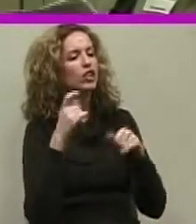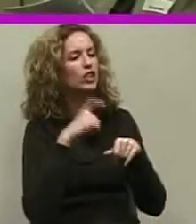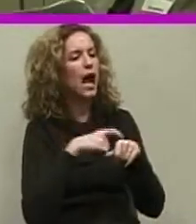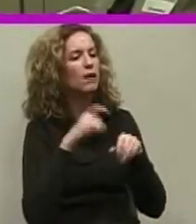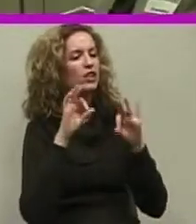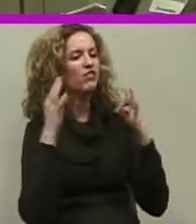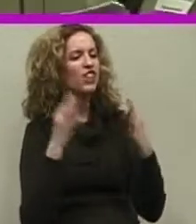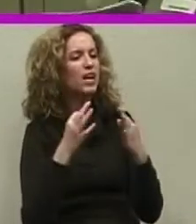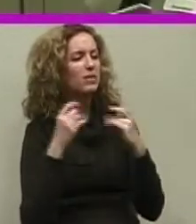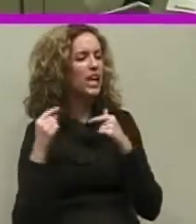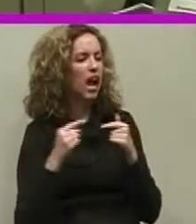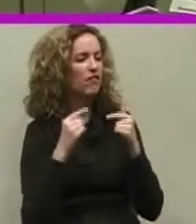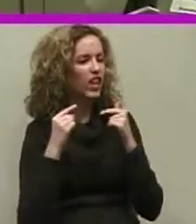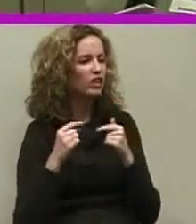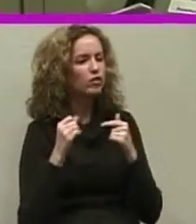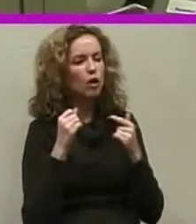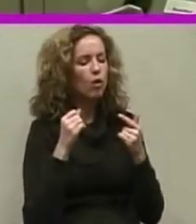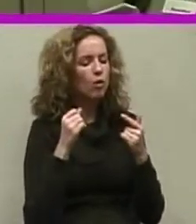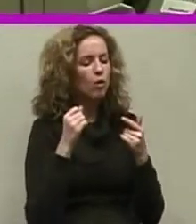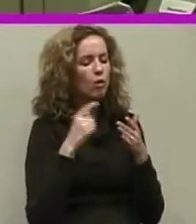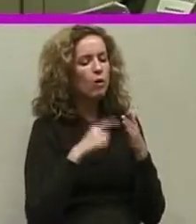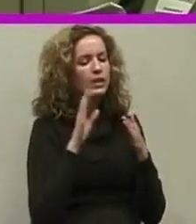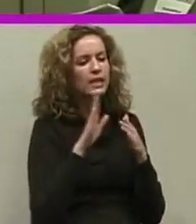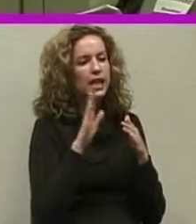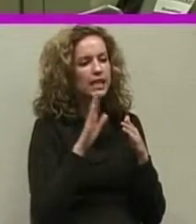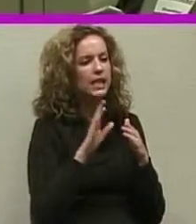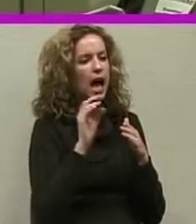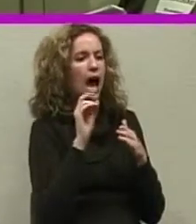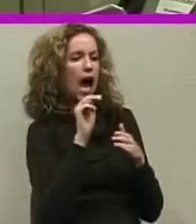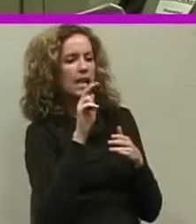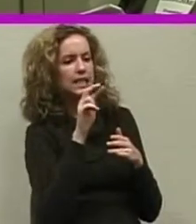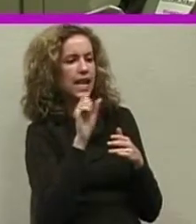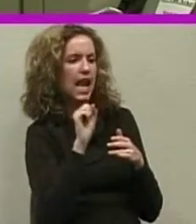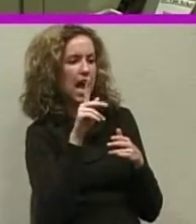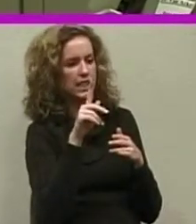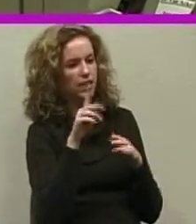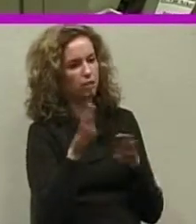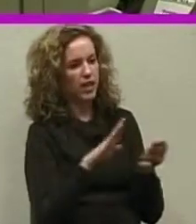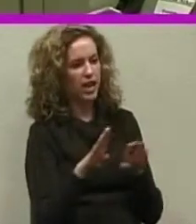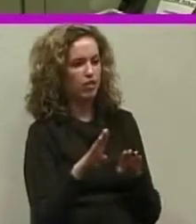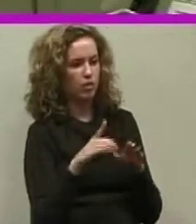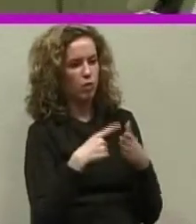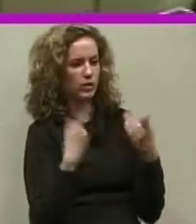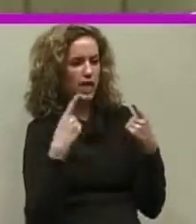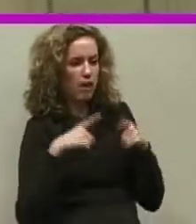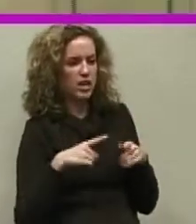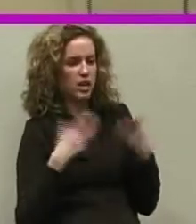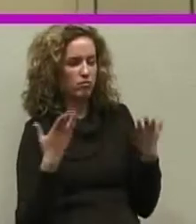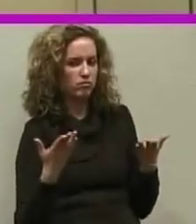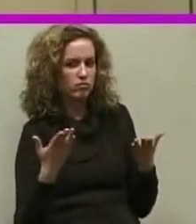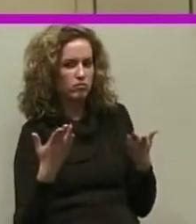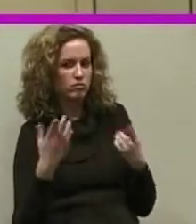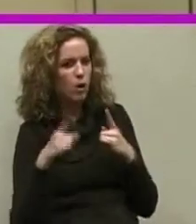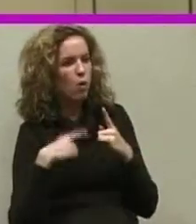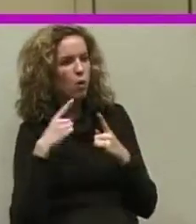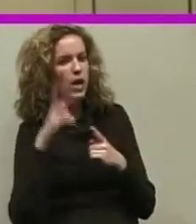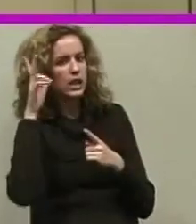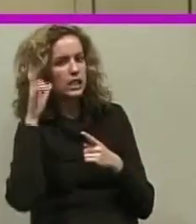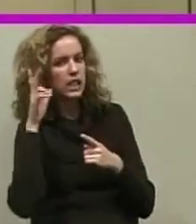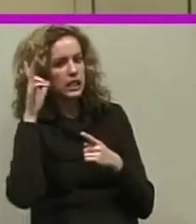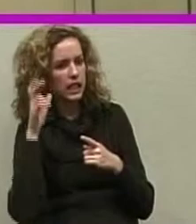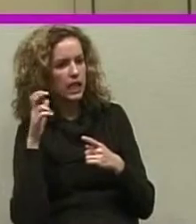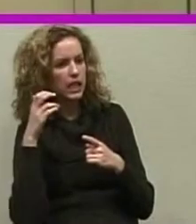his on-task behavior? Not a whole lot. 15%. When what? When he's listening. When he's listening.